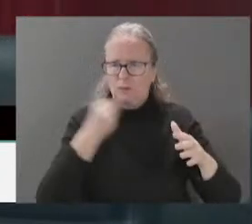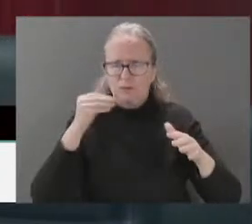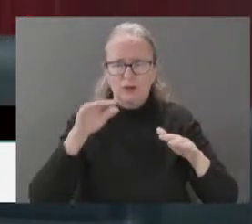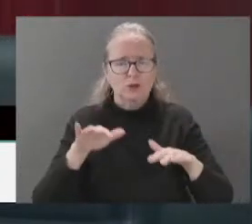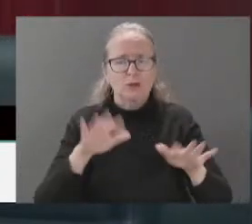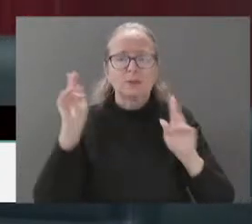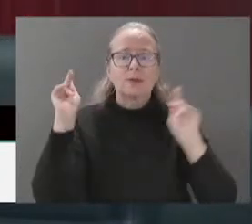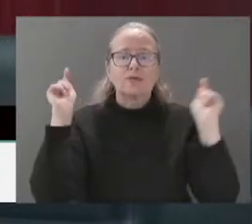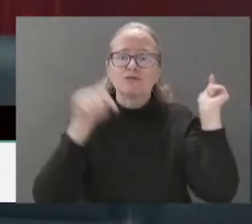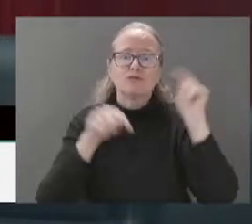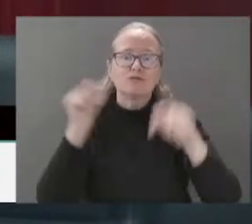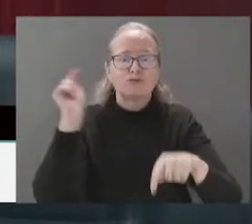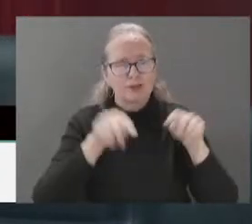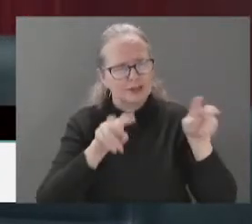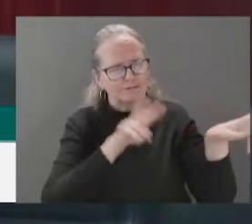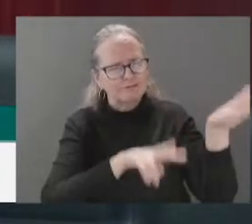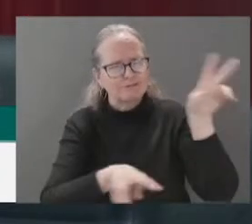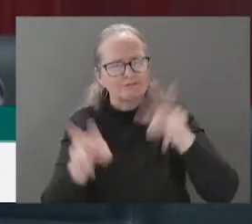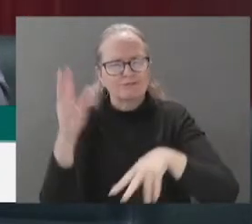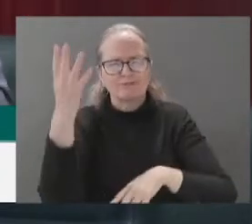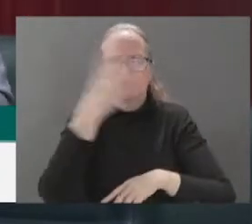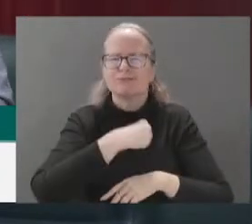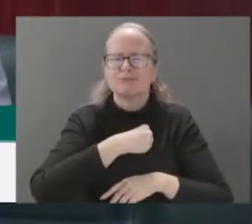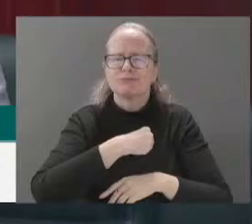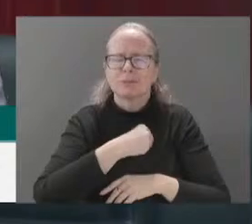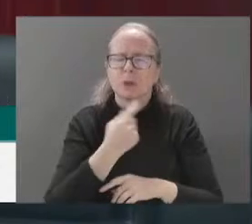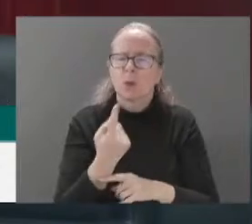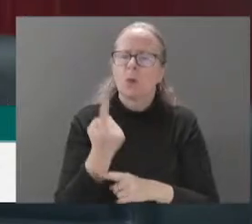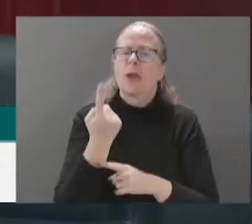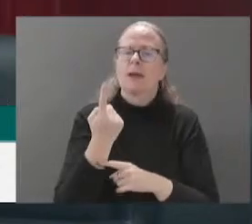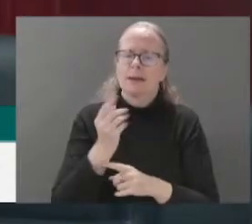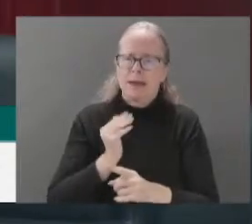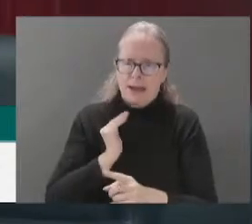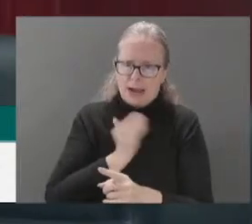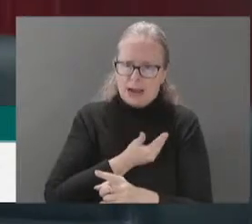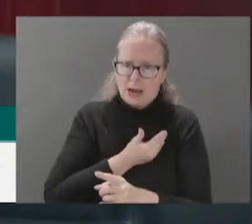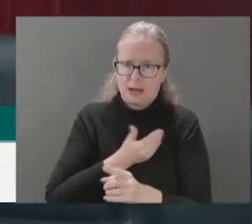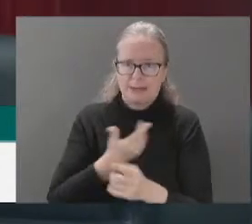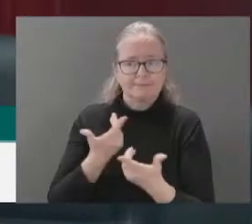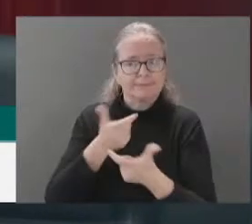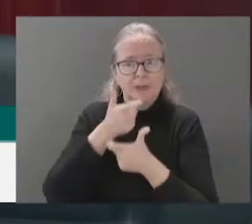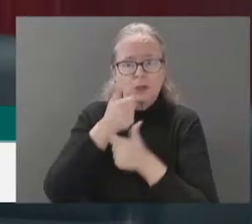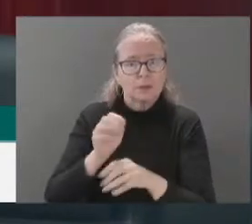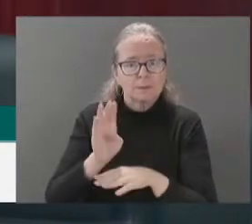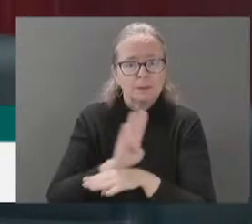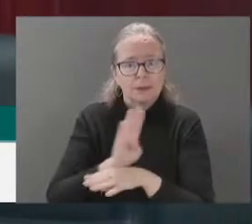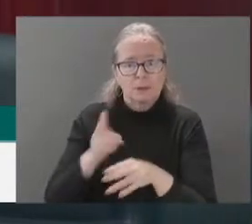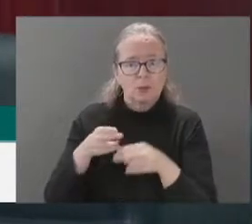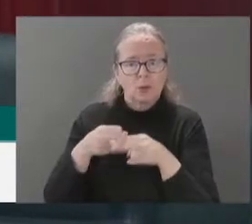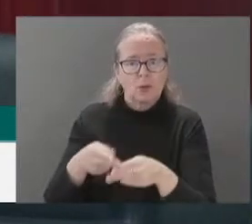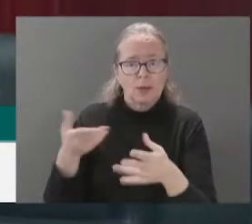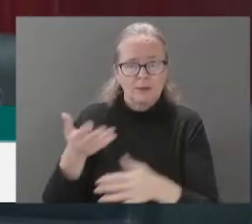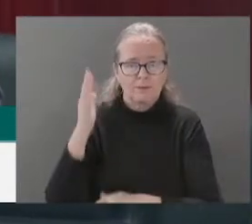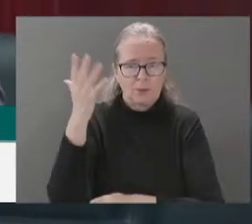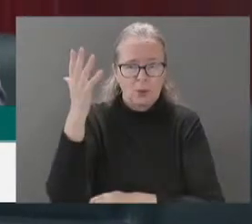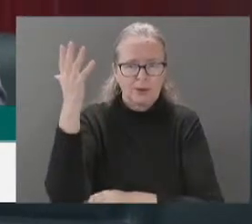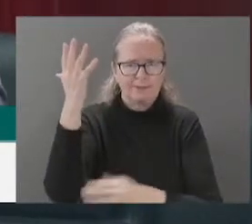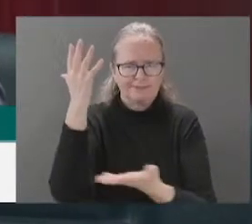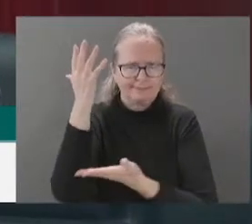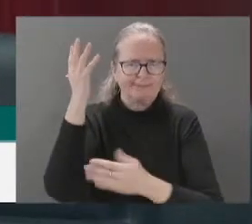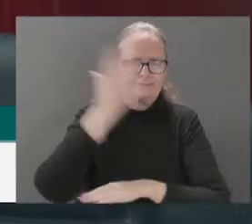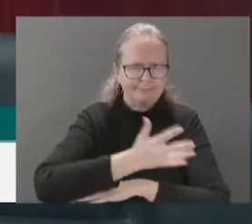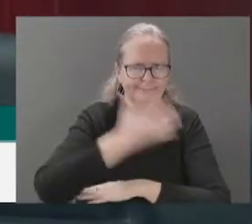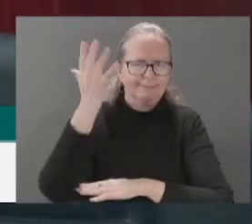but quietly one of our biggest drivers is forestry this industry has attracted $7 billion doll of investment in the last decade and accounts for